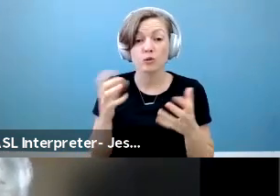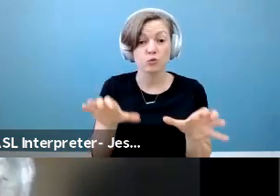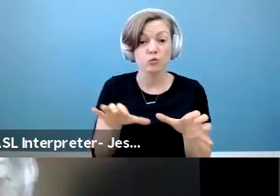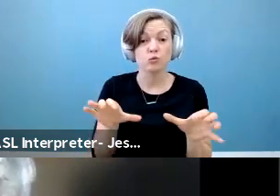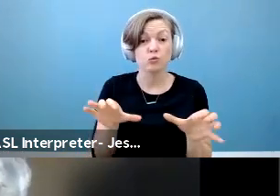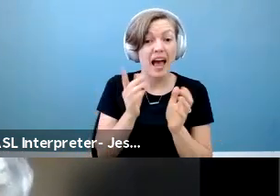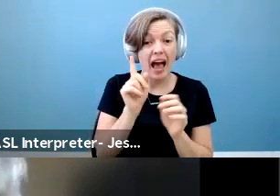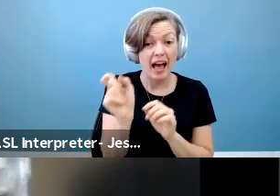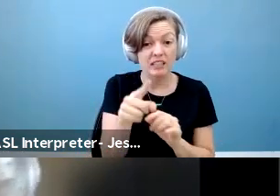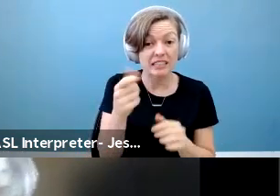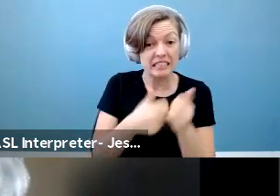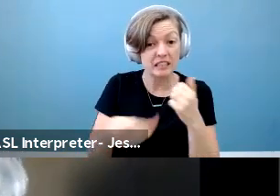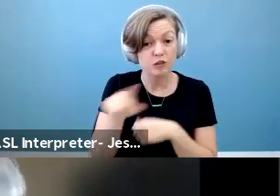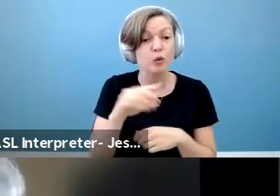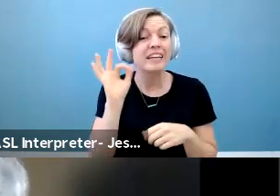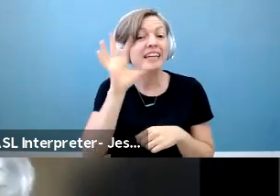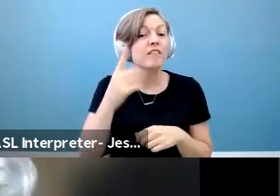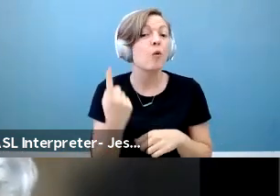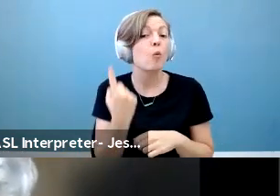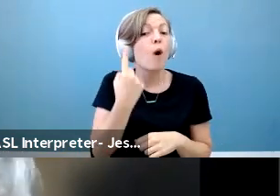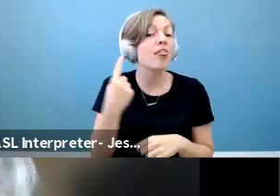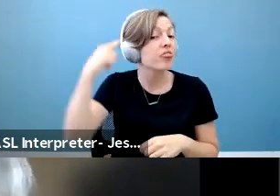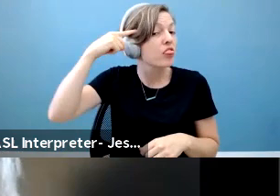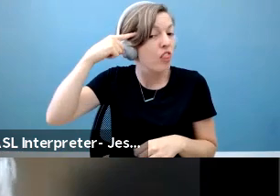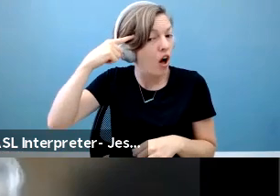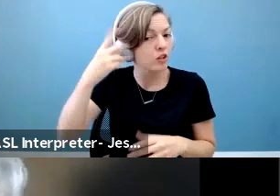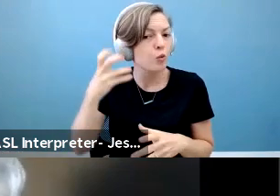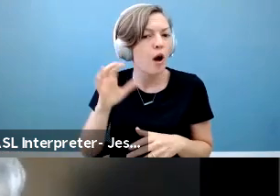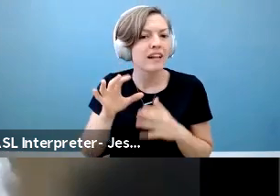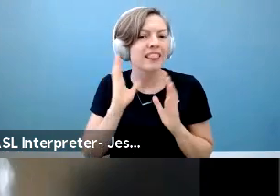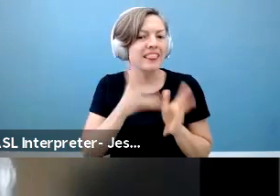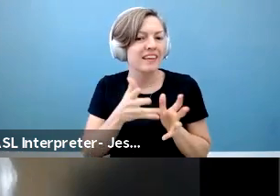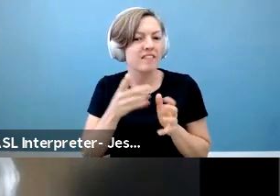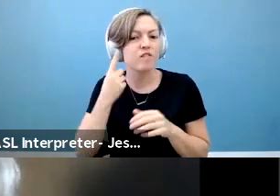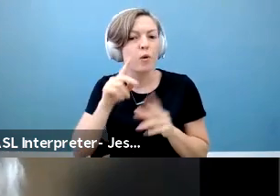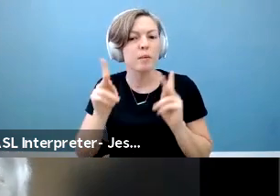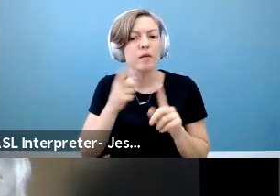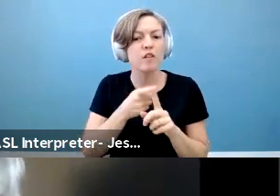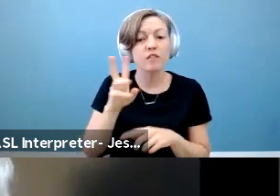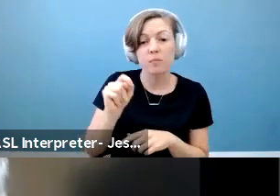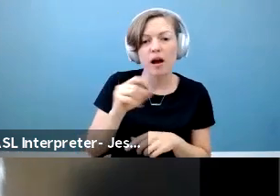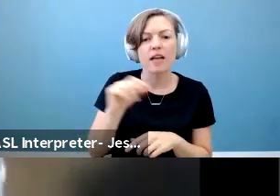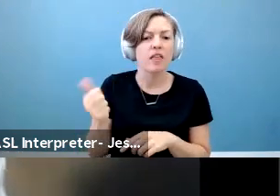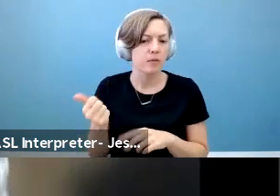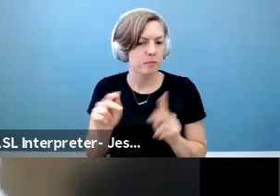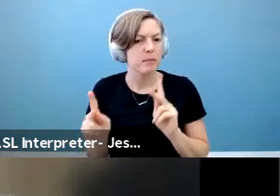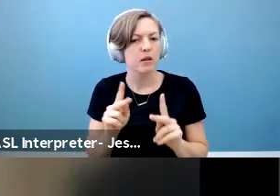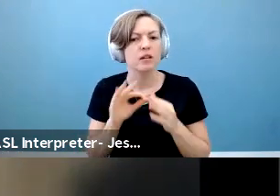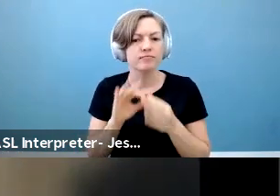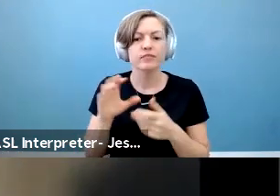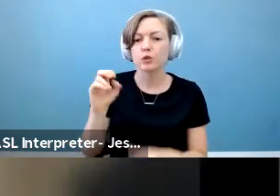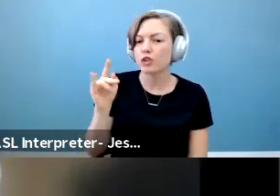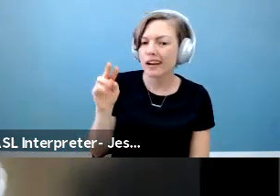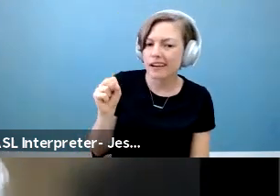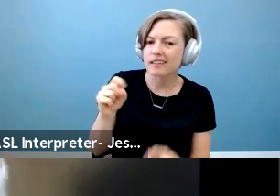of you to give us one thought that you'd like to leave Vermonters and others with about eugenics, or how to